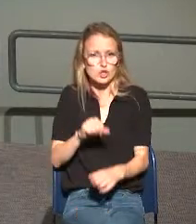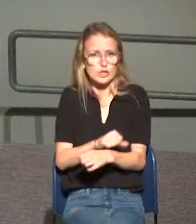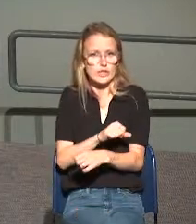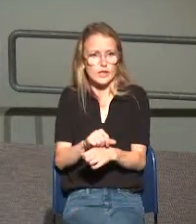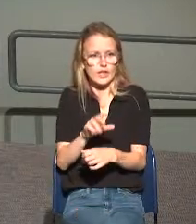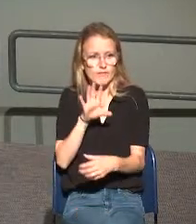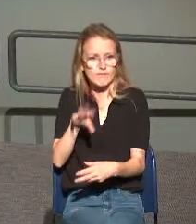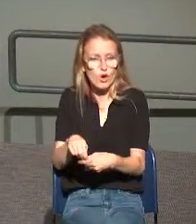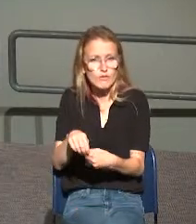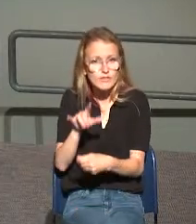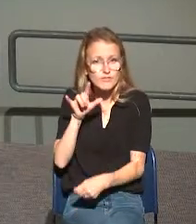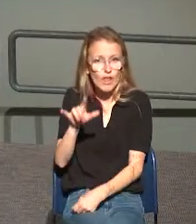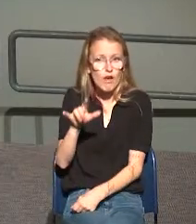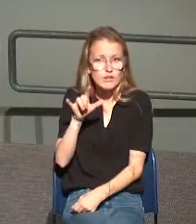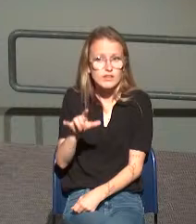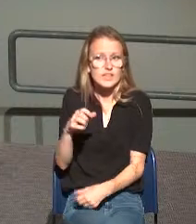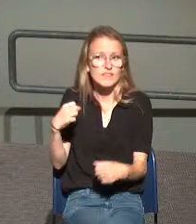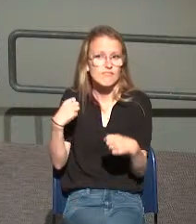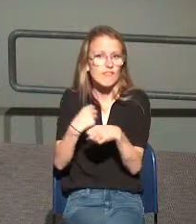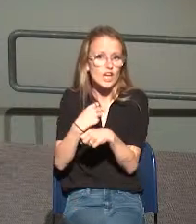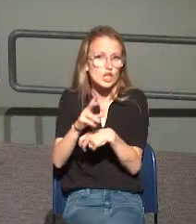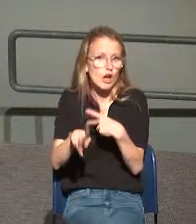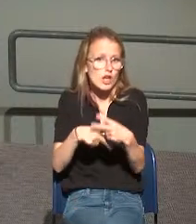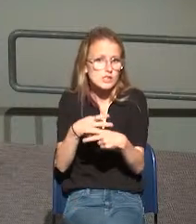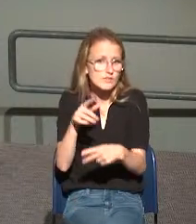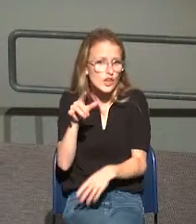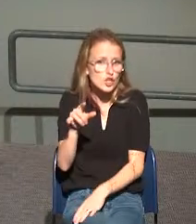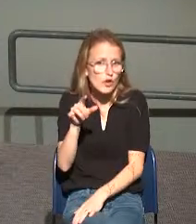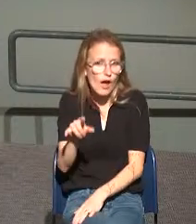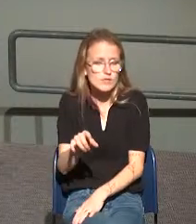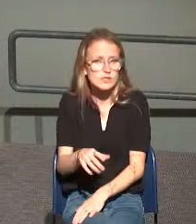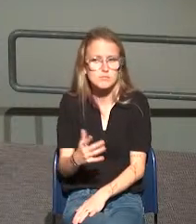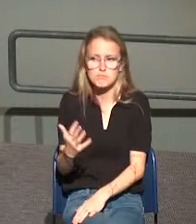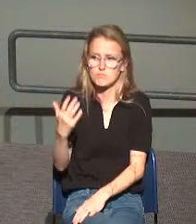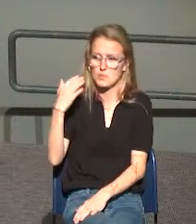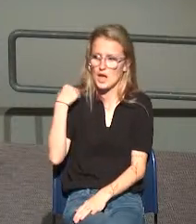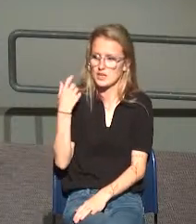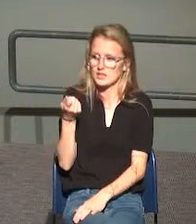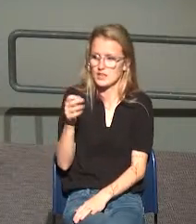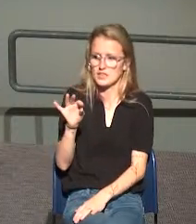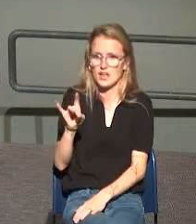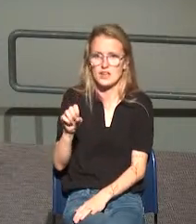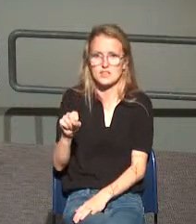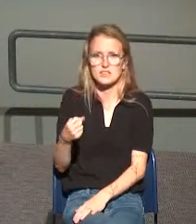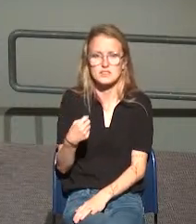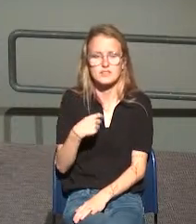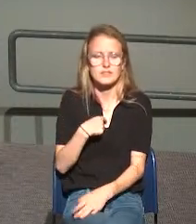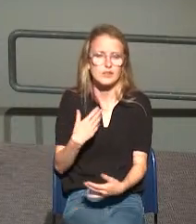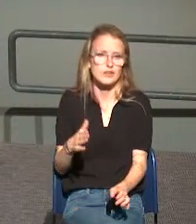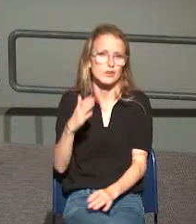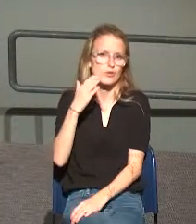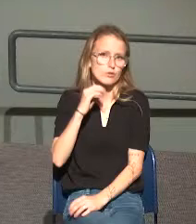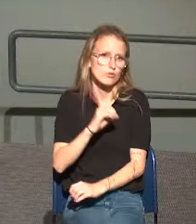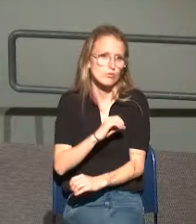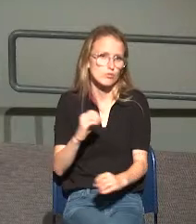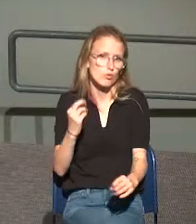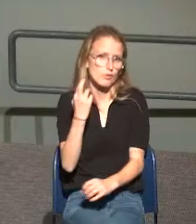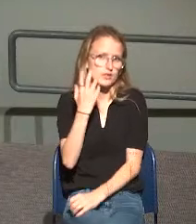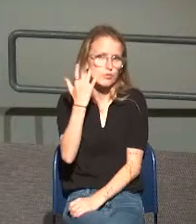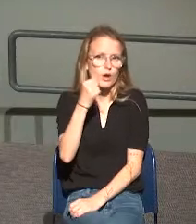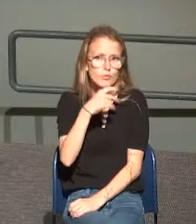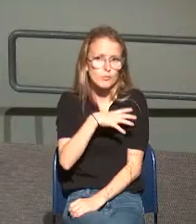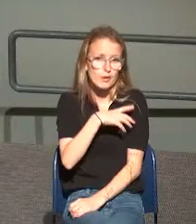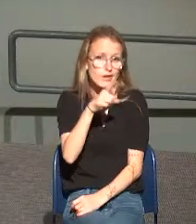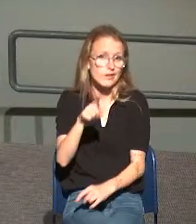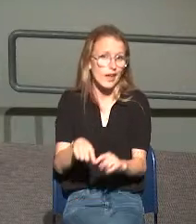in fighter kinds of aircraft, combat kinds of aircraft back in the 80s. And I knew there was no reason that, women shouldn't be